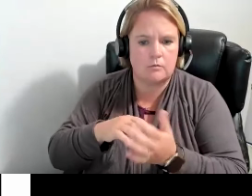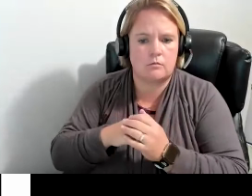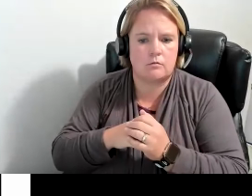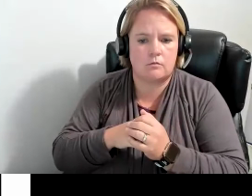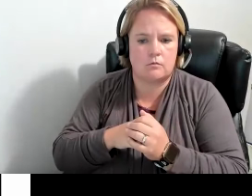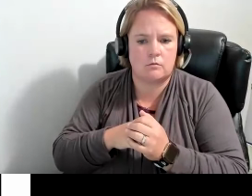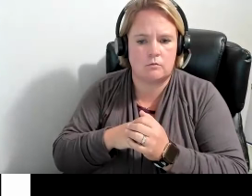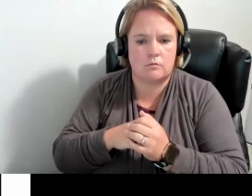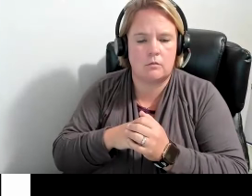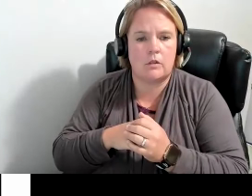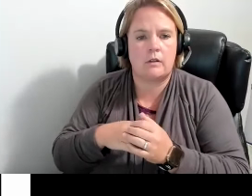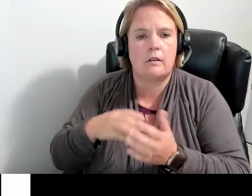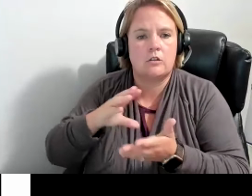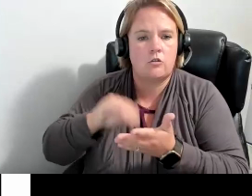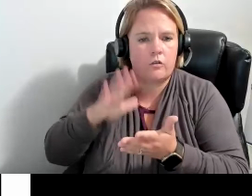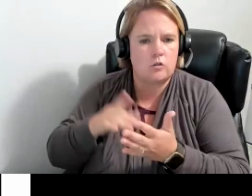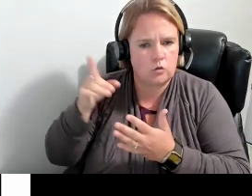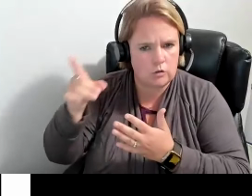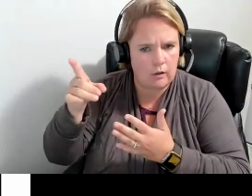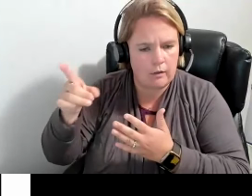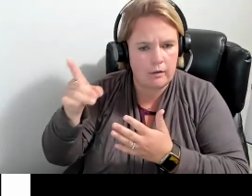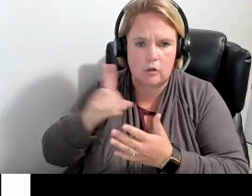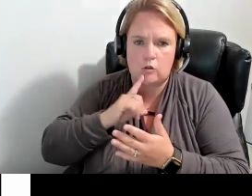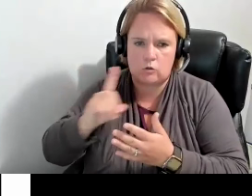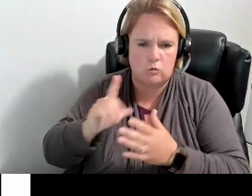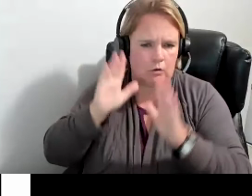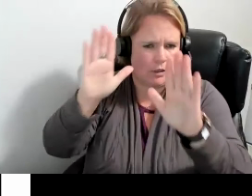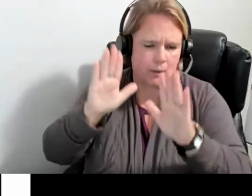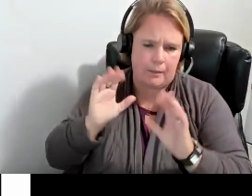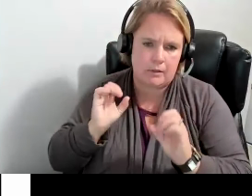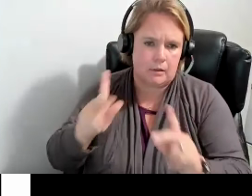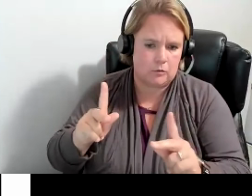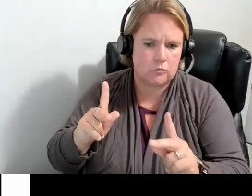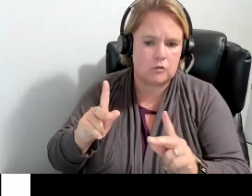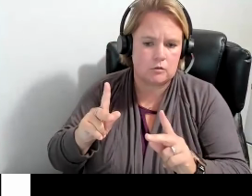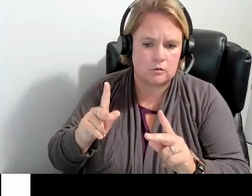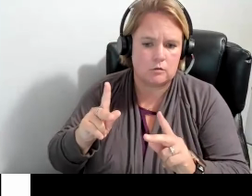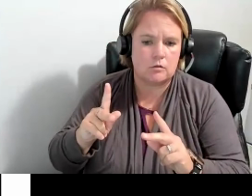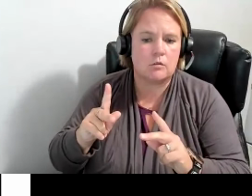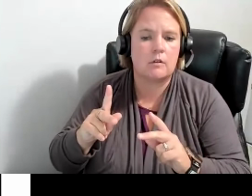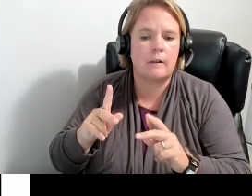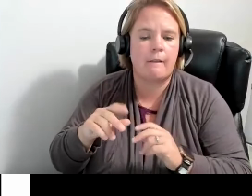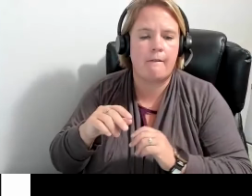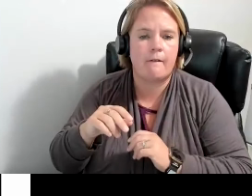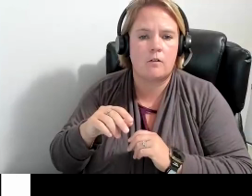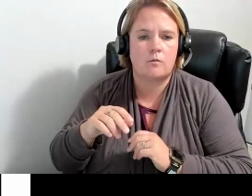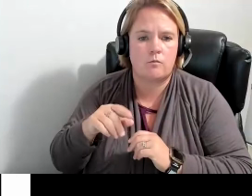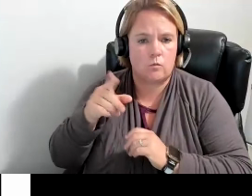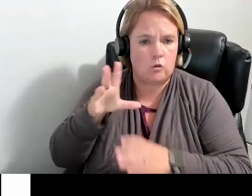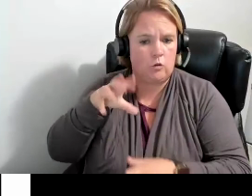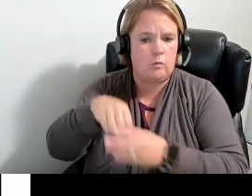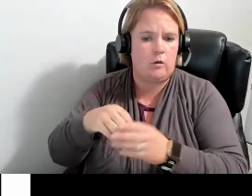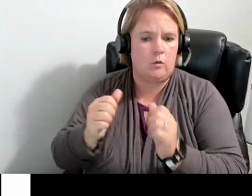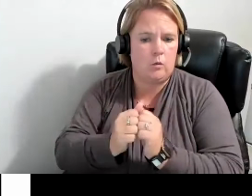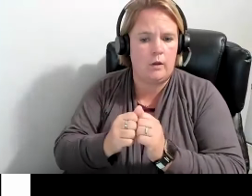for the students out there, it's a great opportunity because a lot of times, like, you're working straight and then you become, you know, a part of their sub